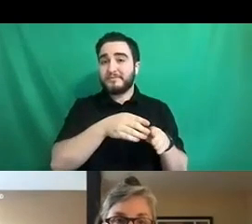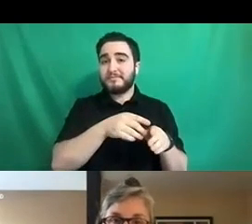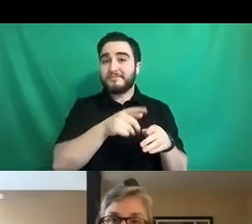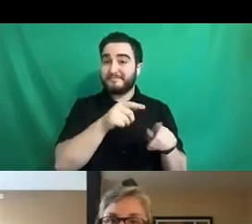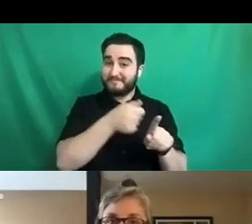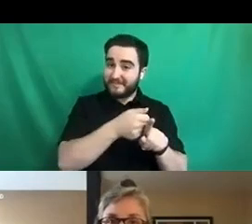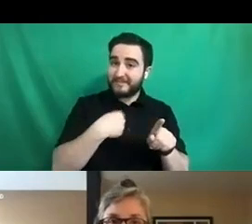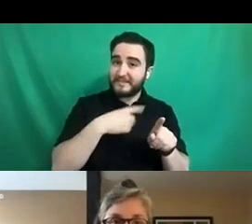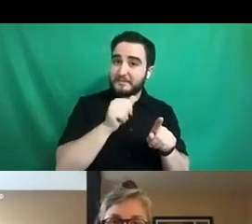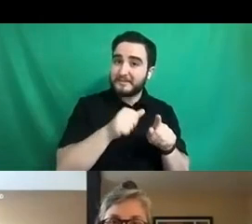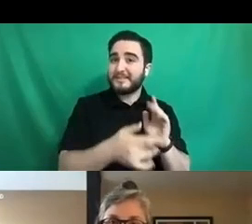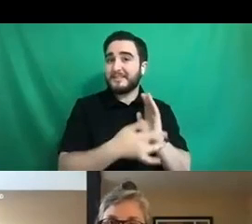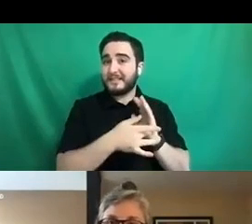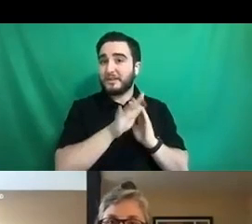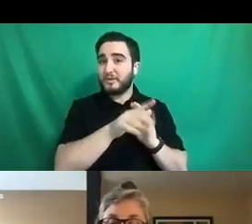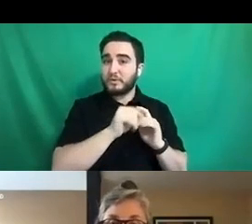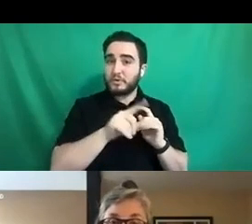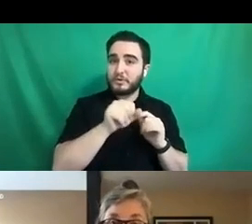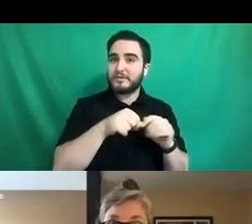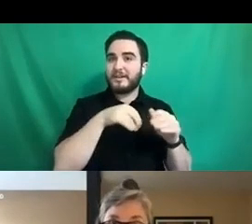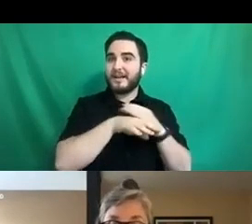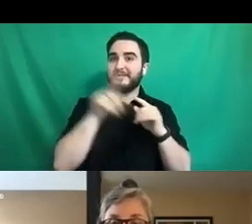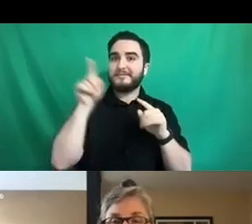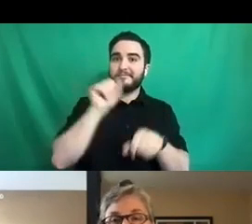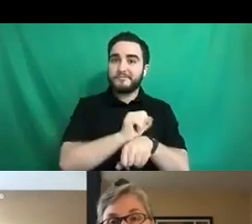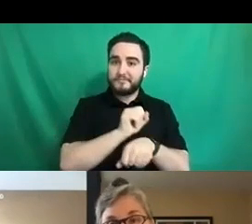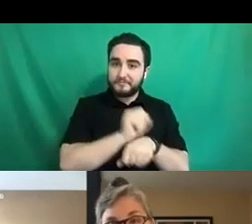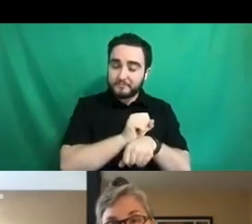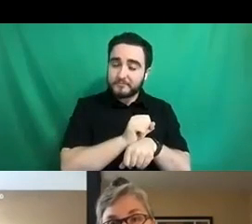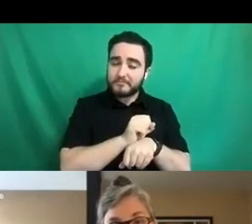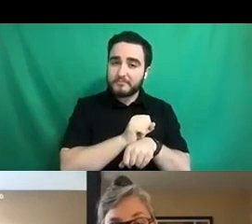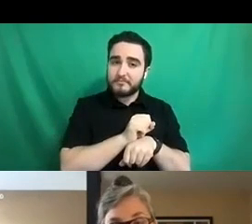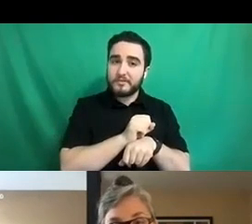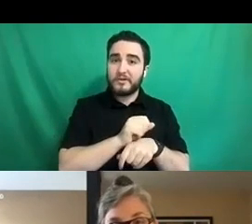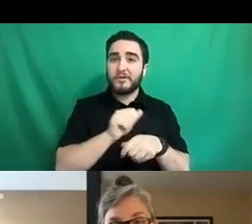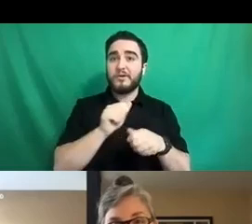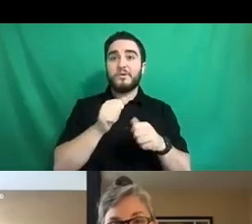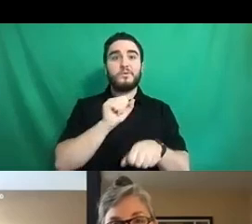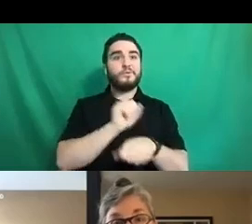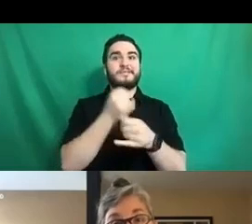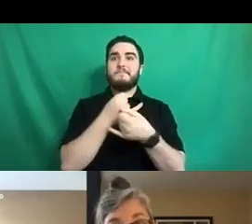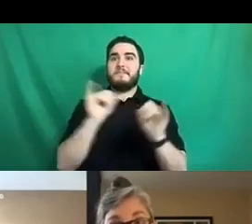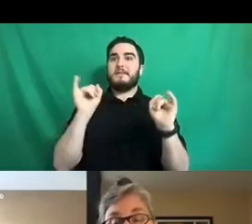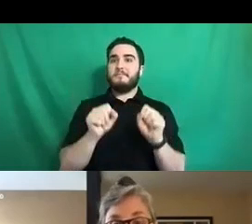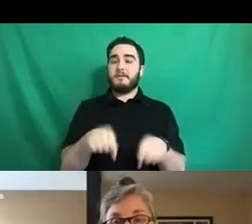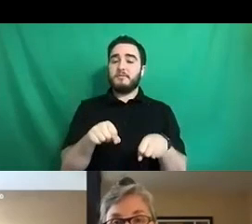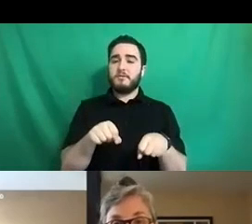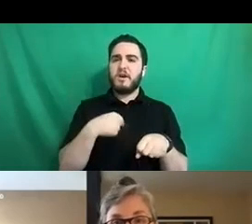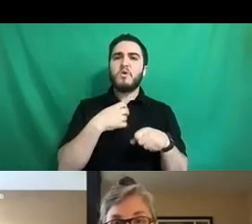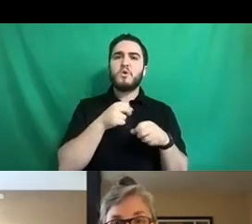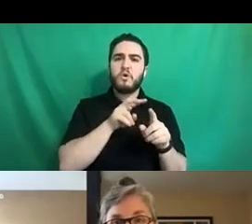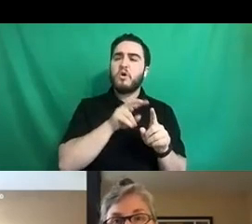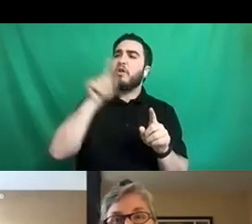and the technology tools that they need to access their job and work as independently as possible, I also want to think about